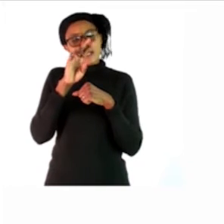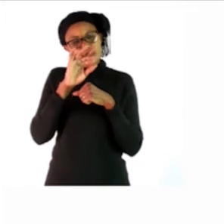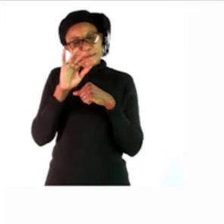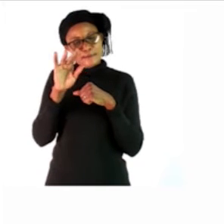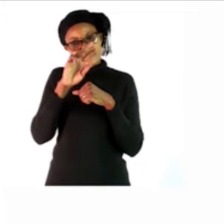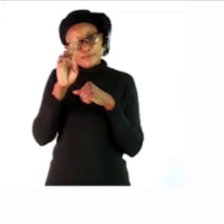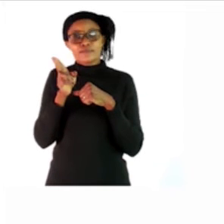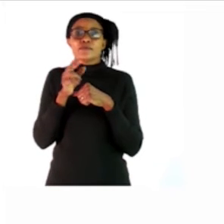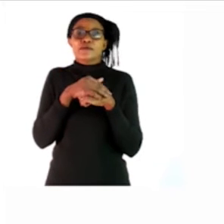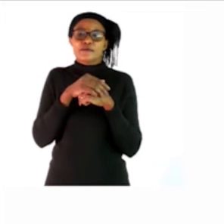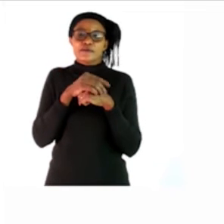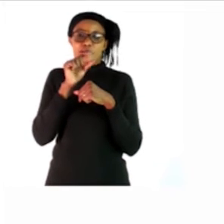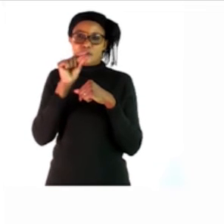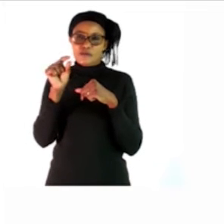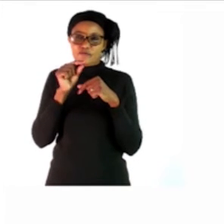word below.